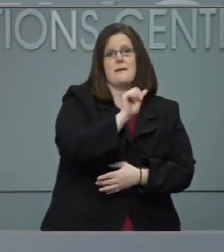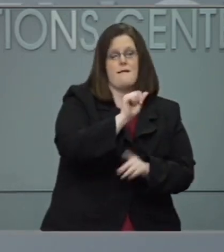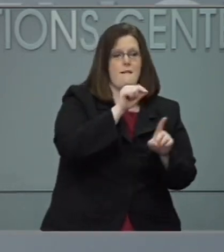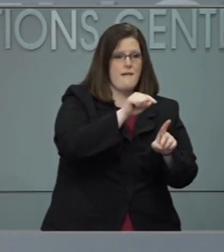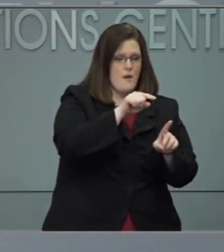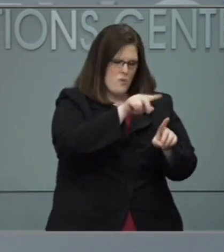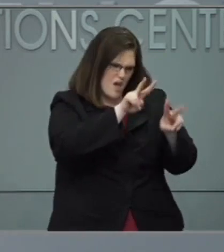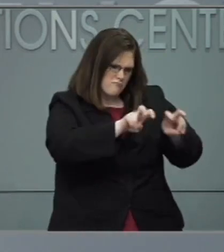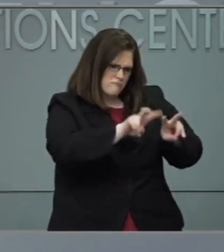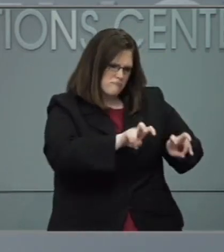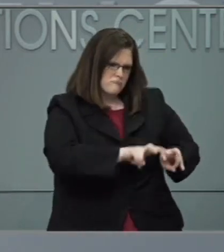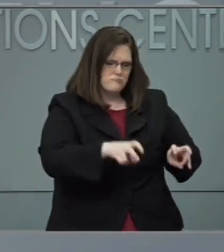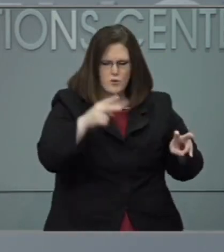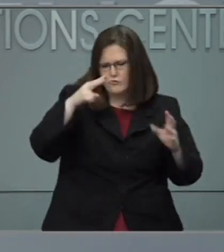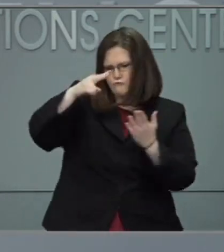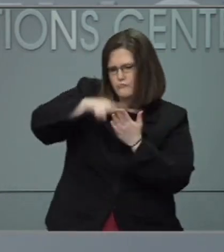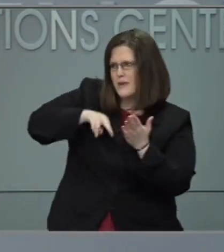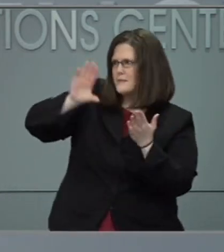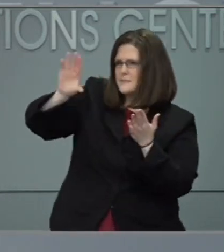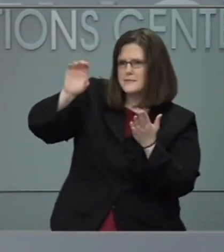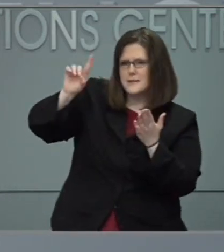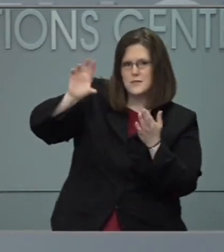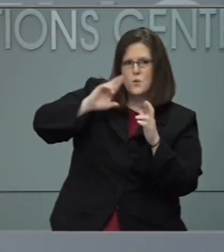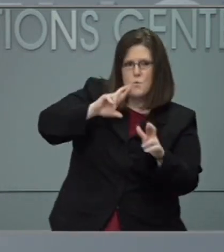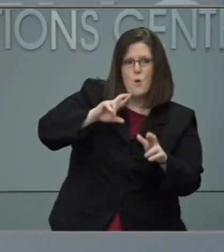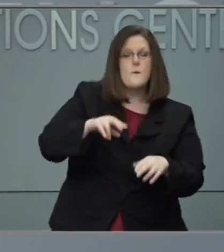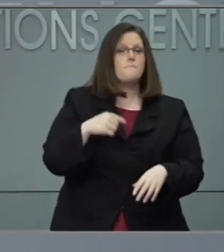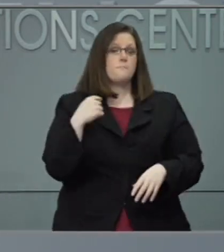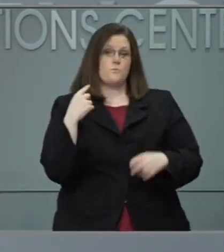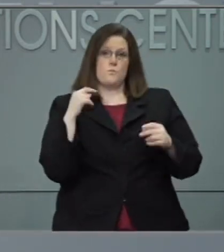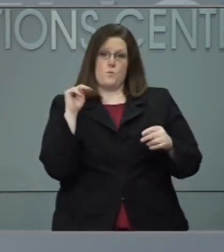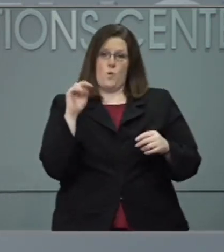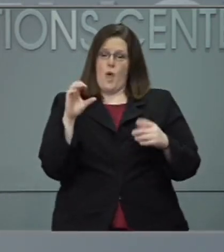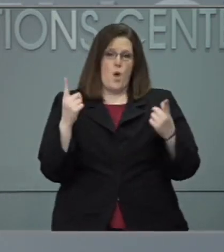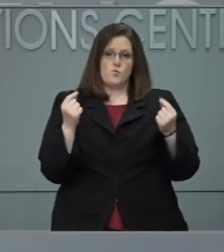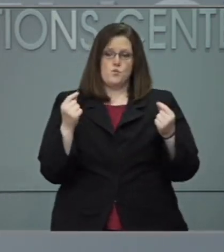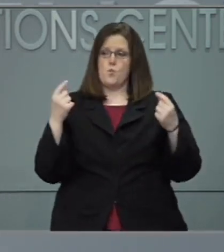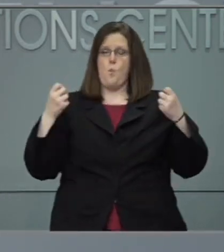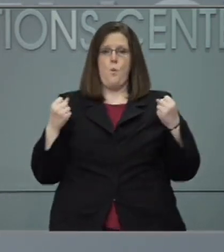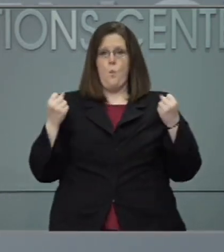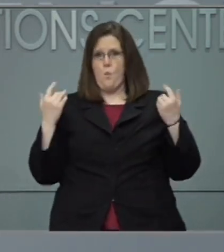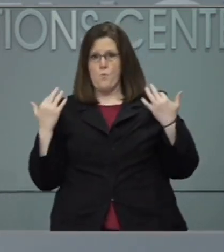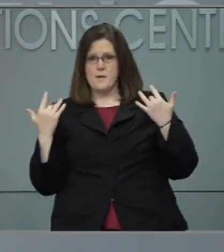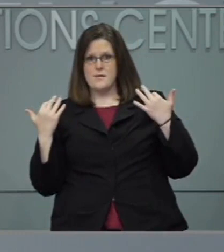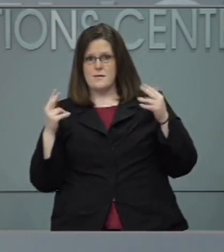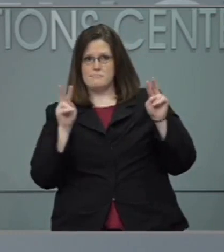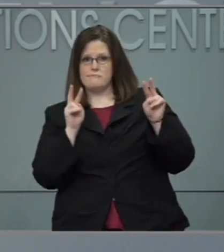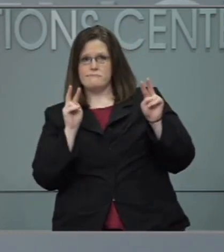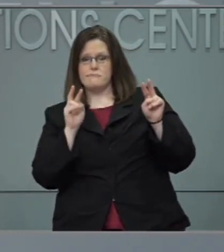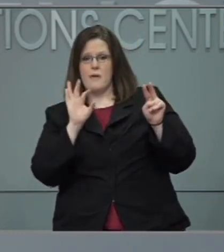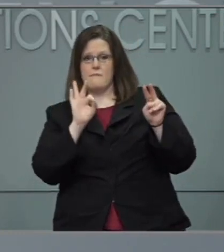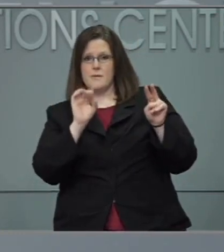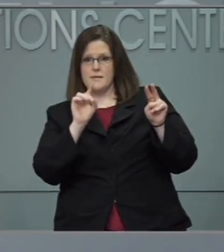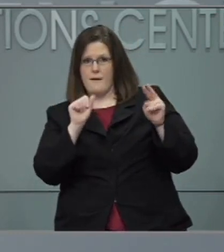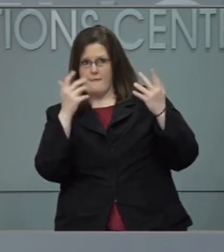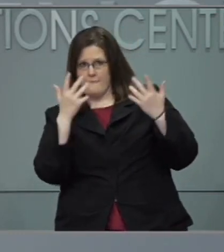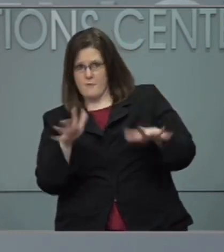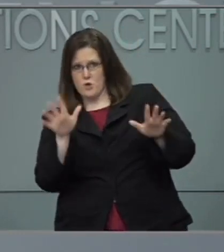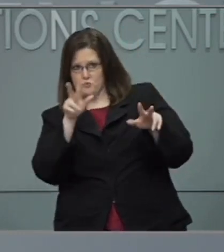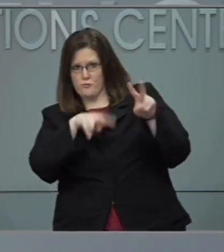will pause the use of the Johnson & Johnson vaccine until that process is complete and further recommendations are